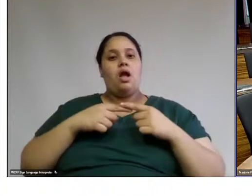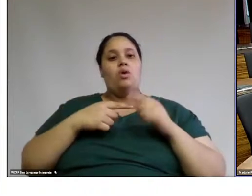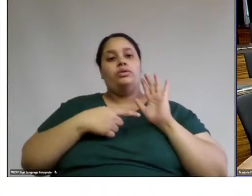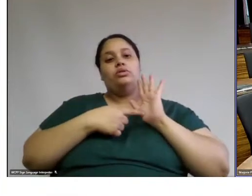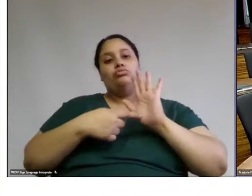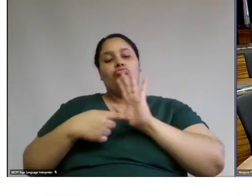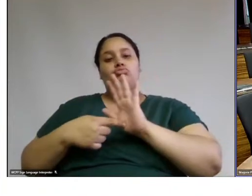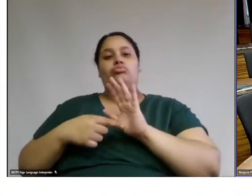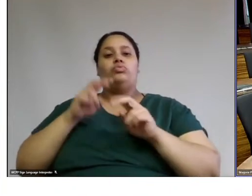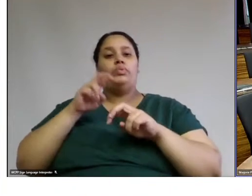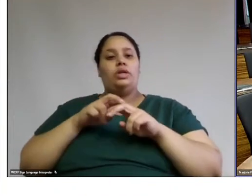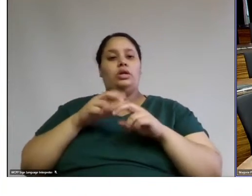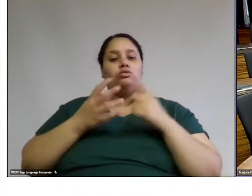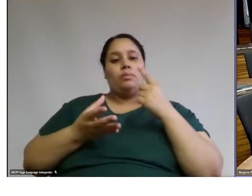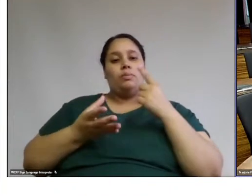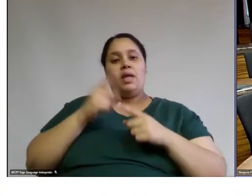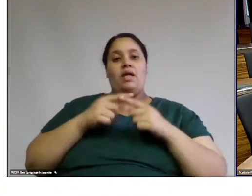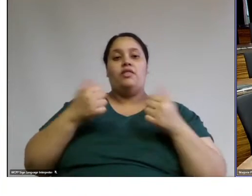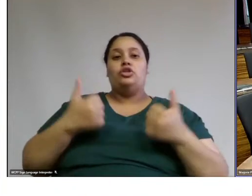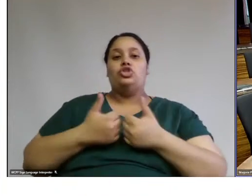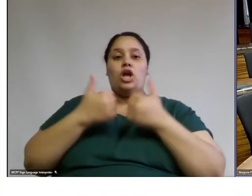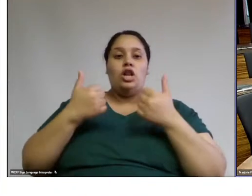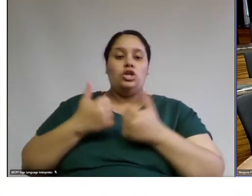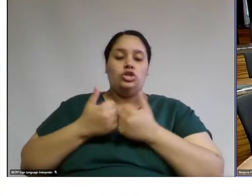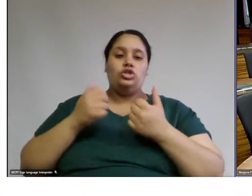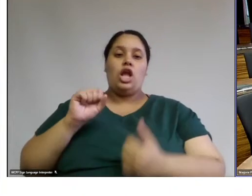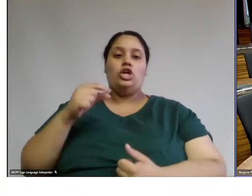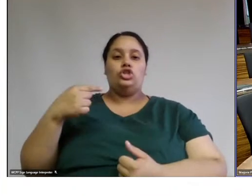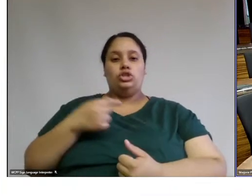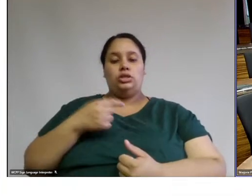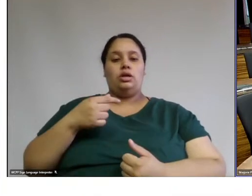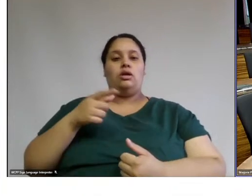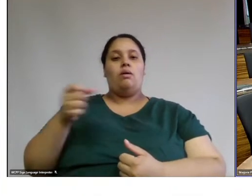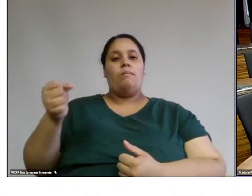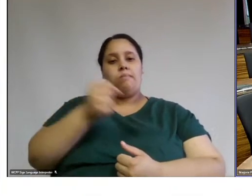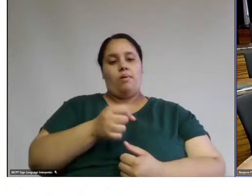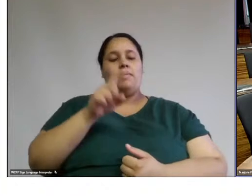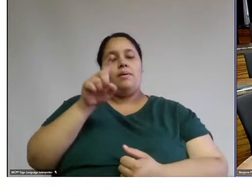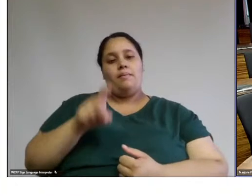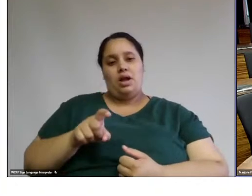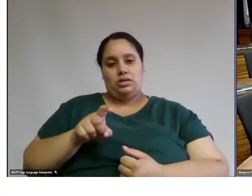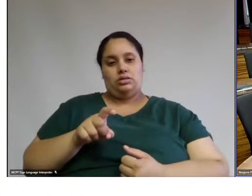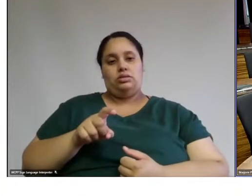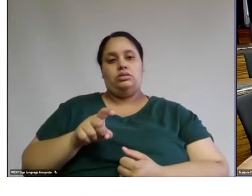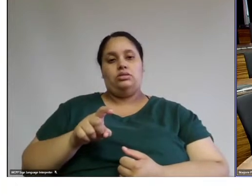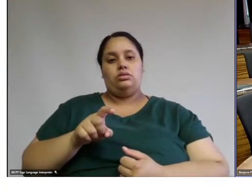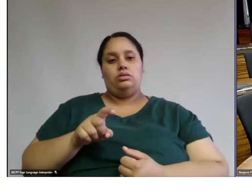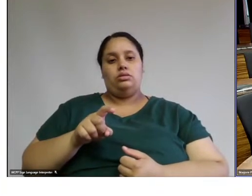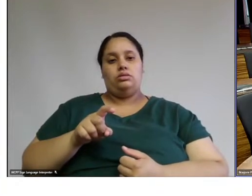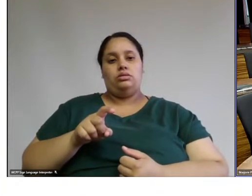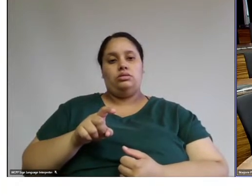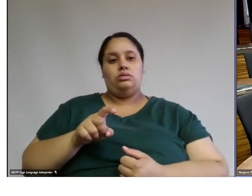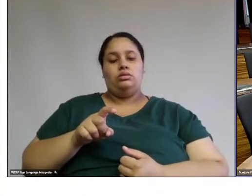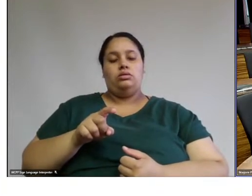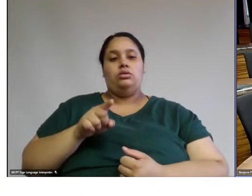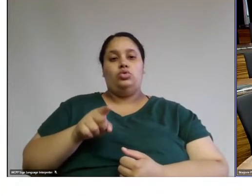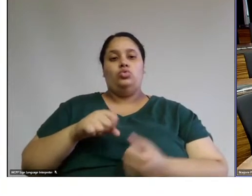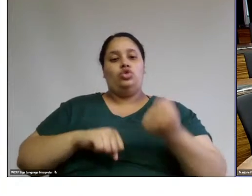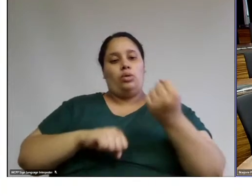And the challenge there is to have a necessary system in place that can support the reporting requirements.